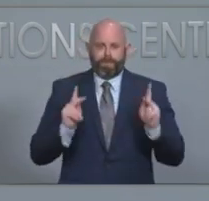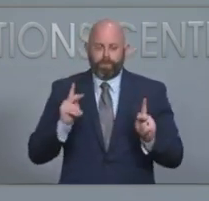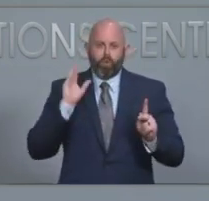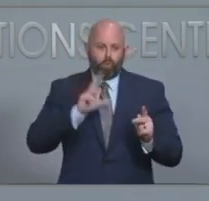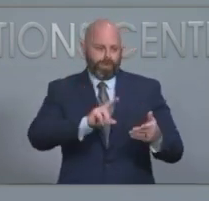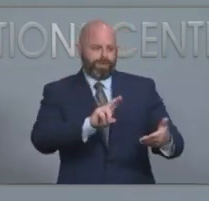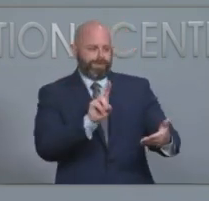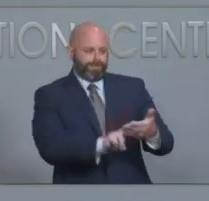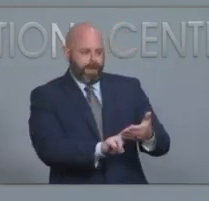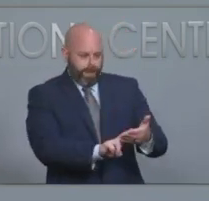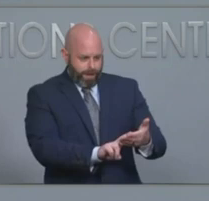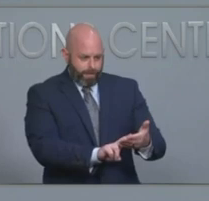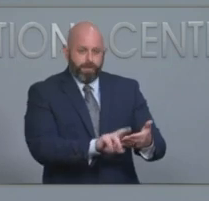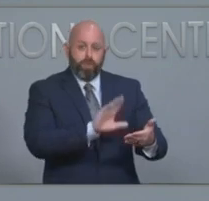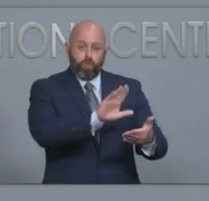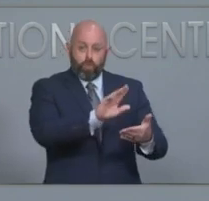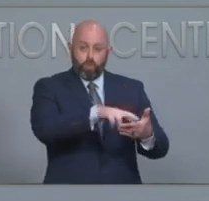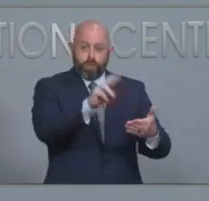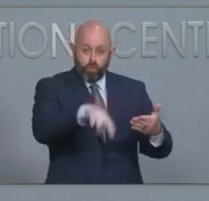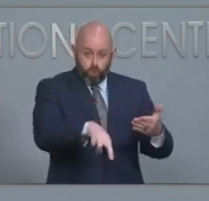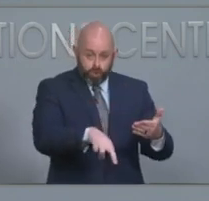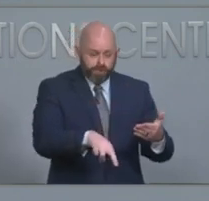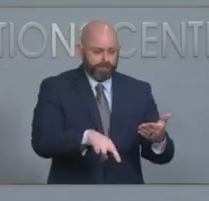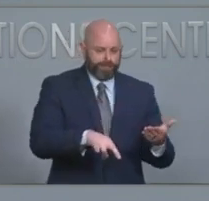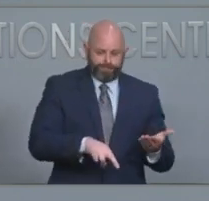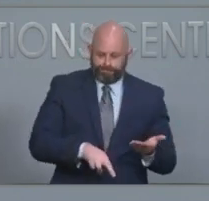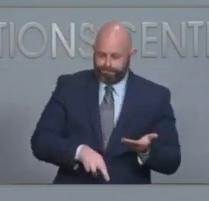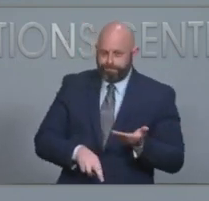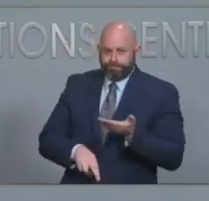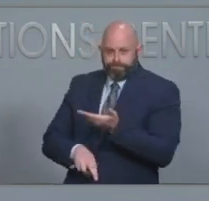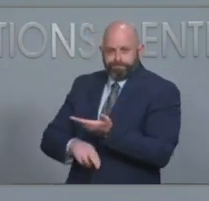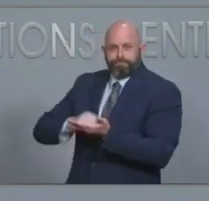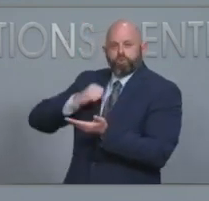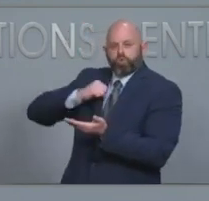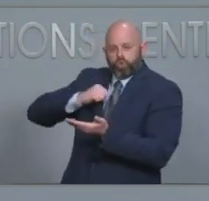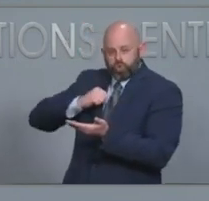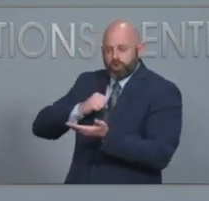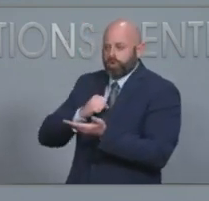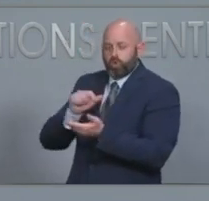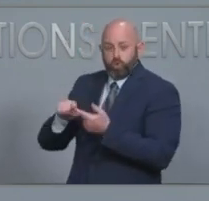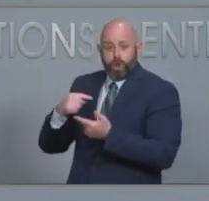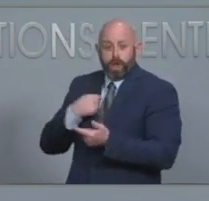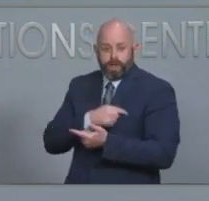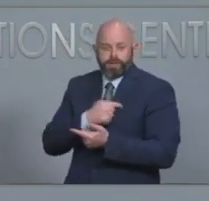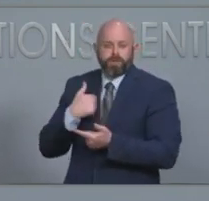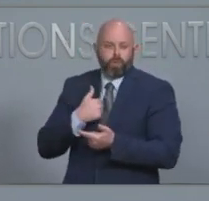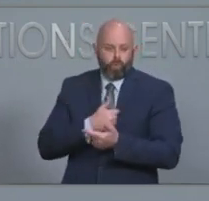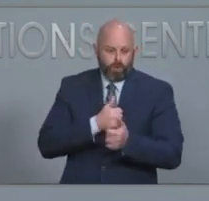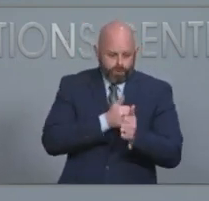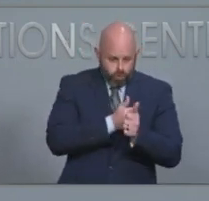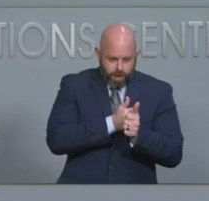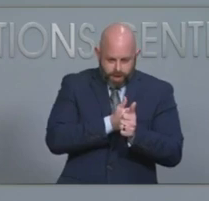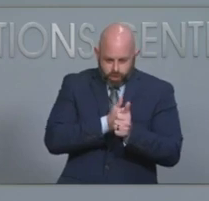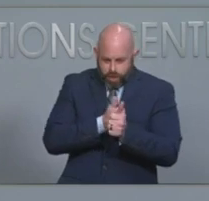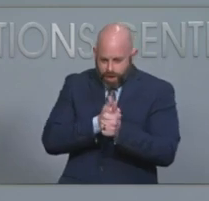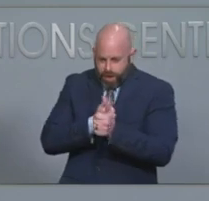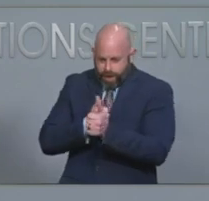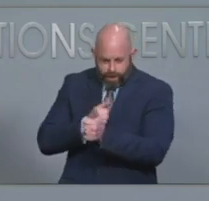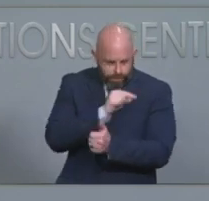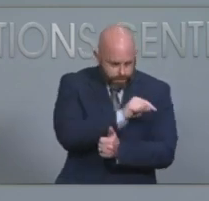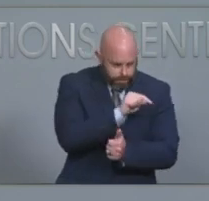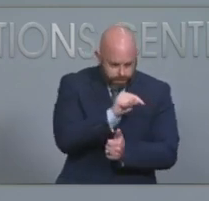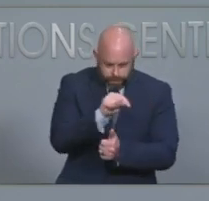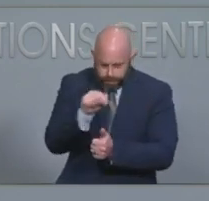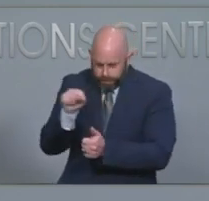and securely transport those back to the County Board of Elections, where they will continue to track the chain of custody. And we have provisions